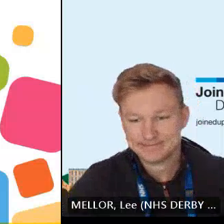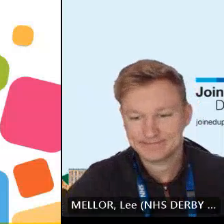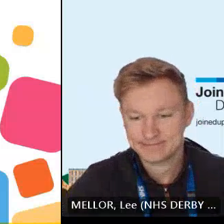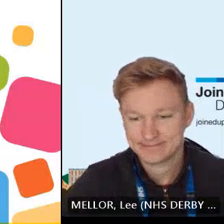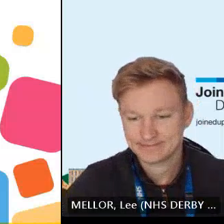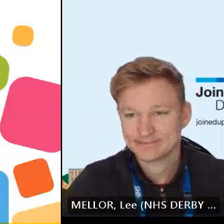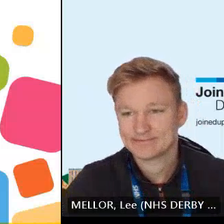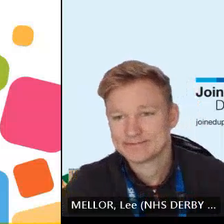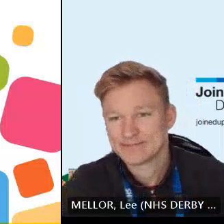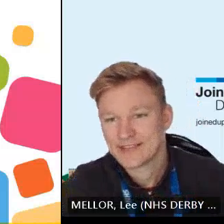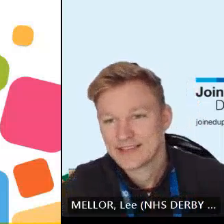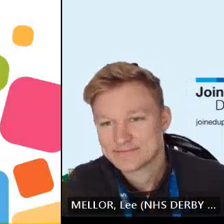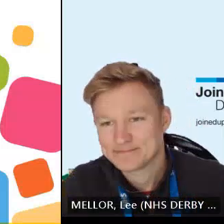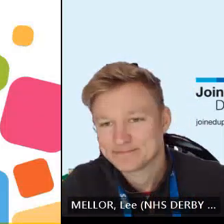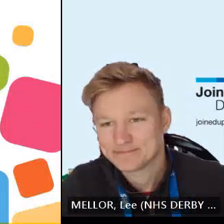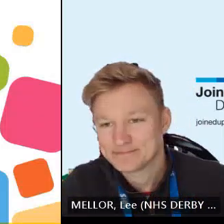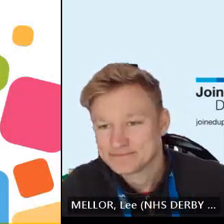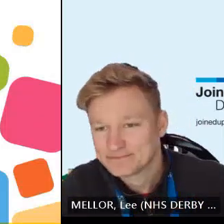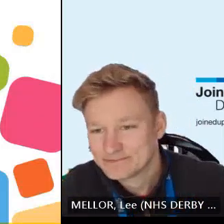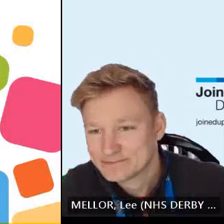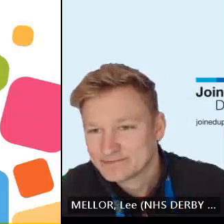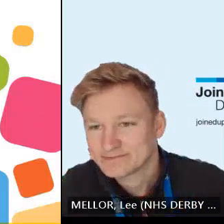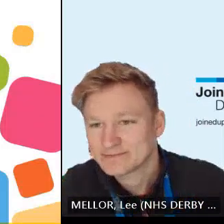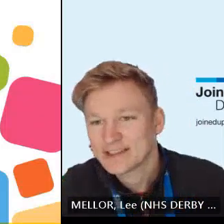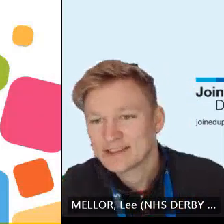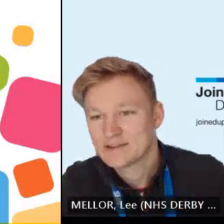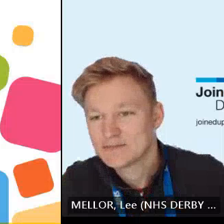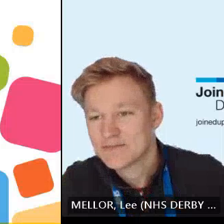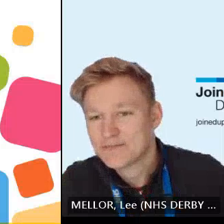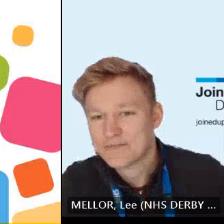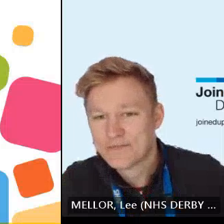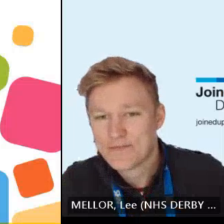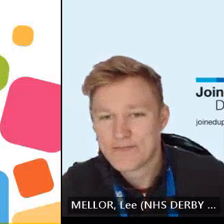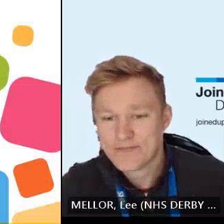Bye, everyone. Thank you. See you later. Great